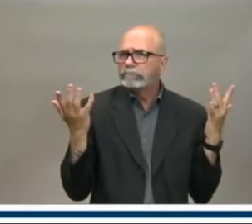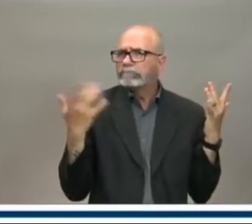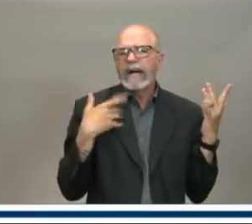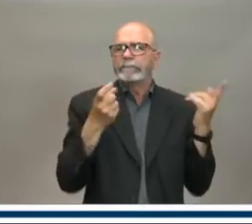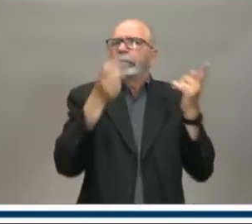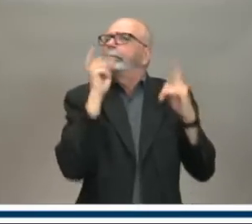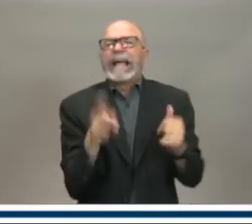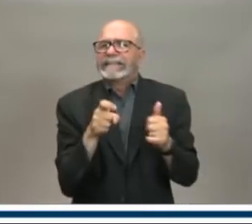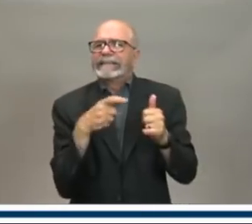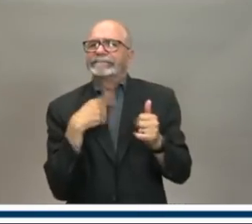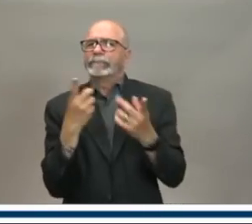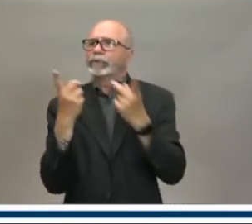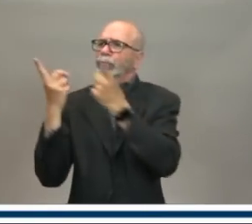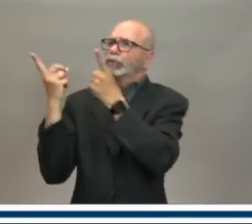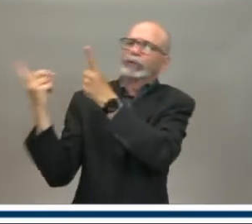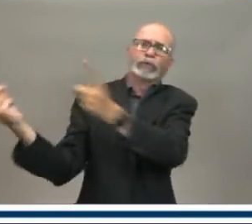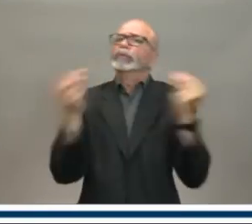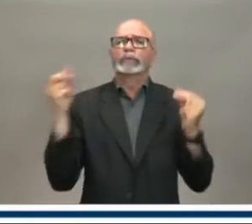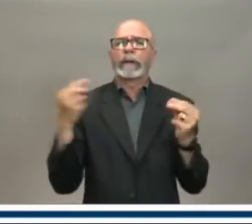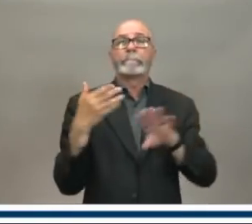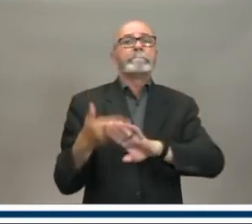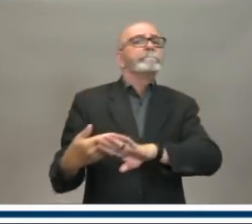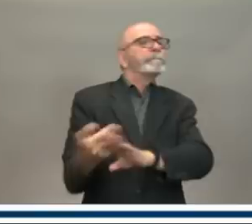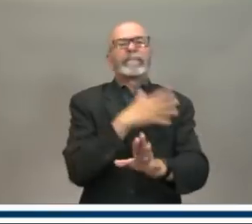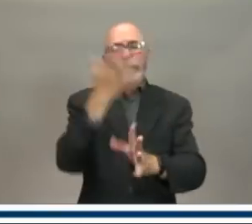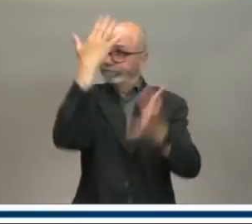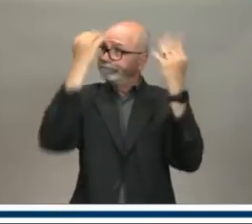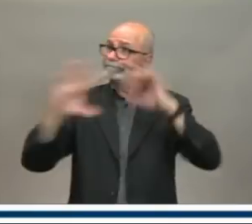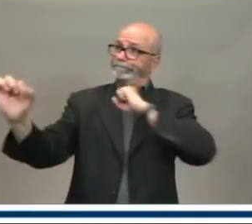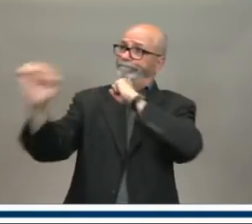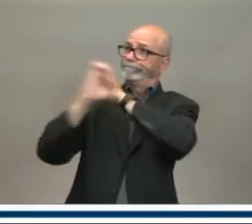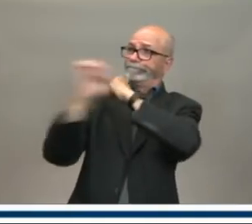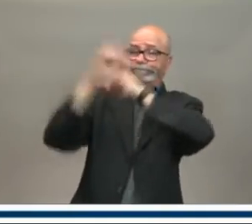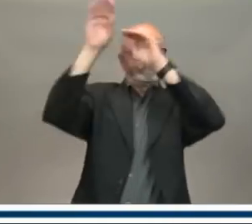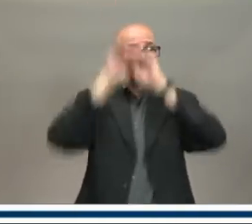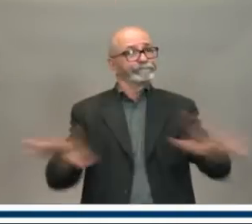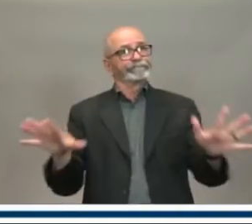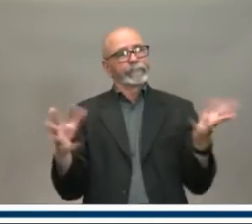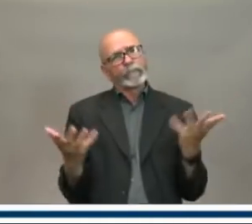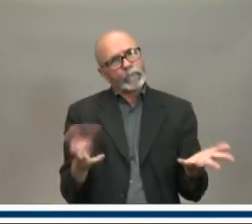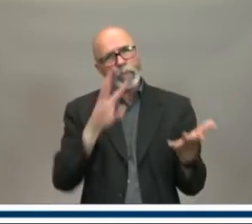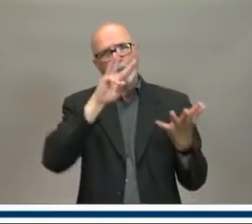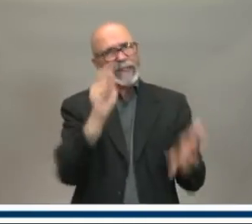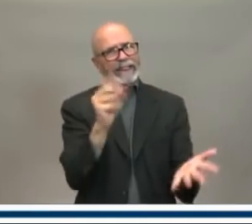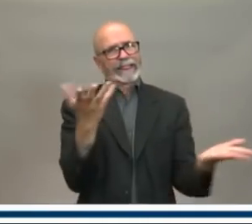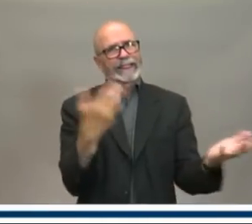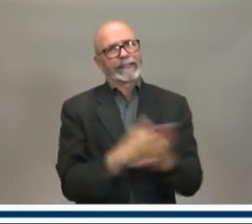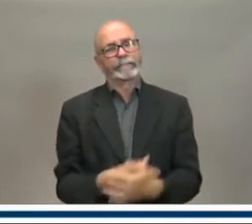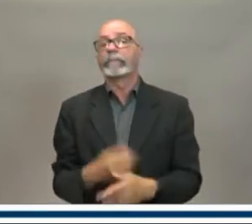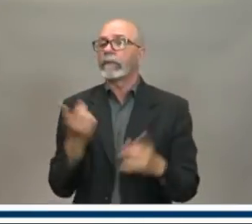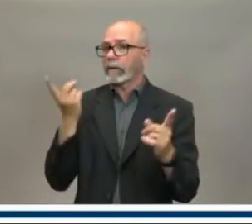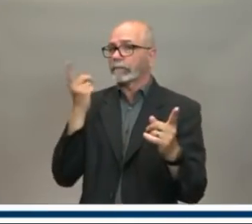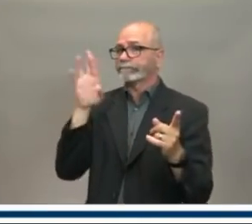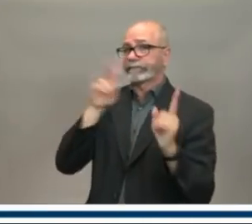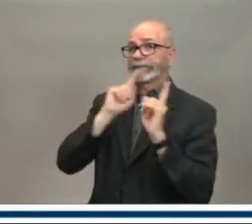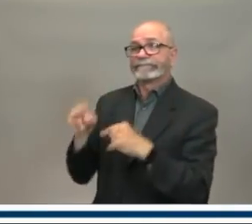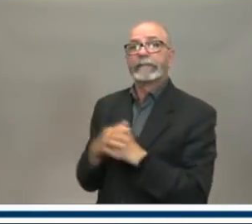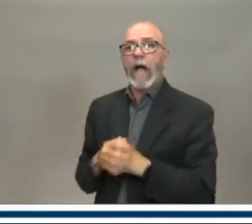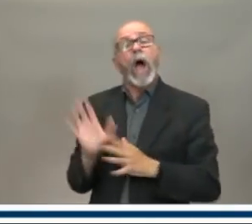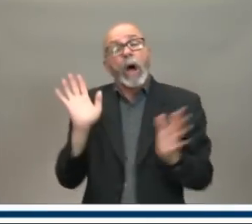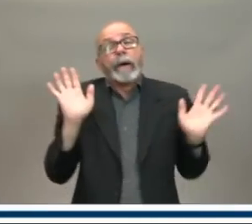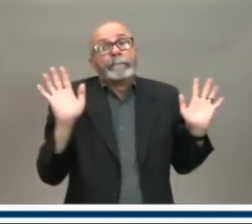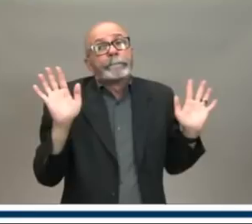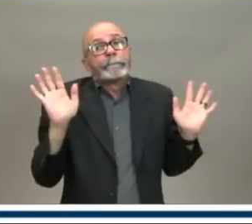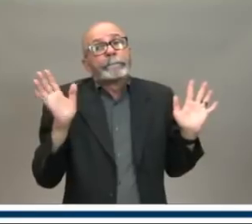before that kind of a formal plan becomes a reality? So all along, we've said there's three things we need to look at. We have, and I